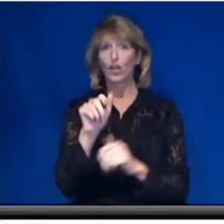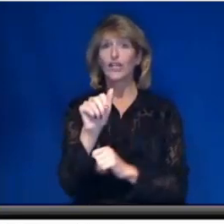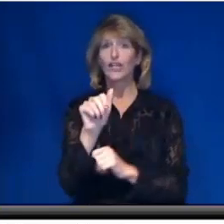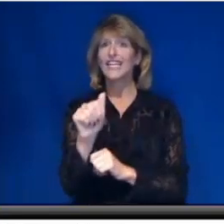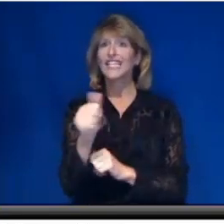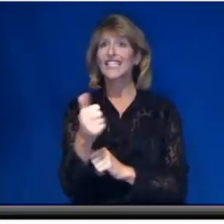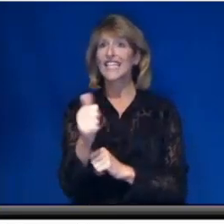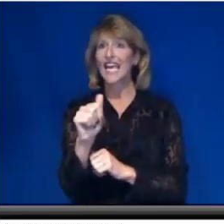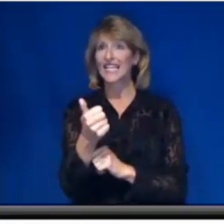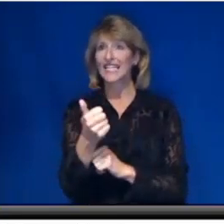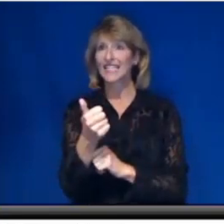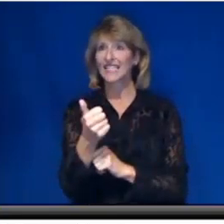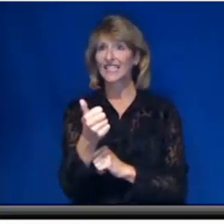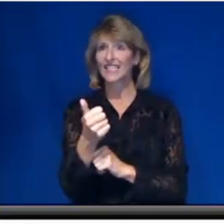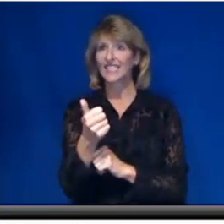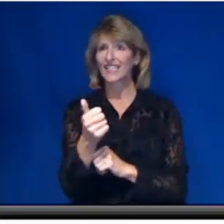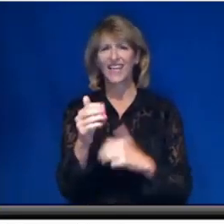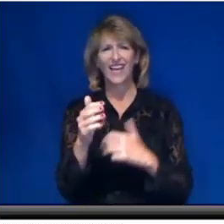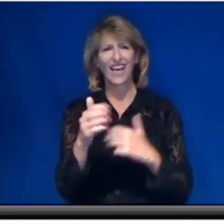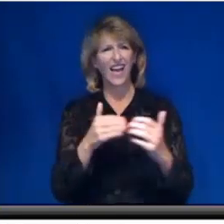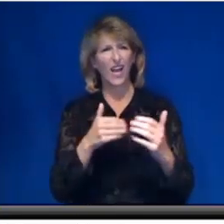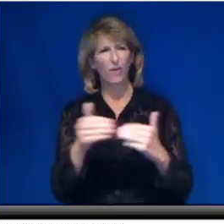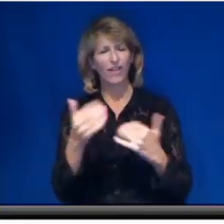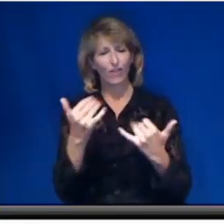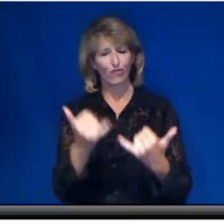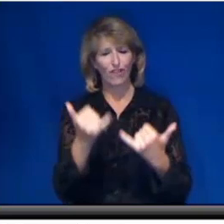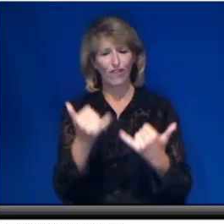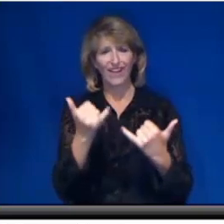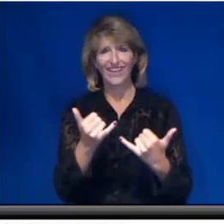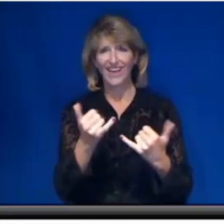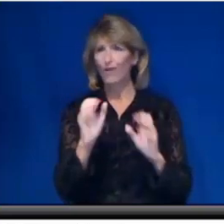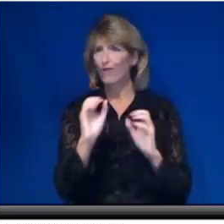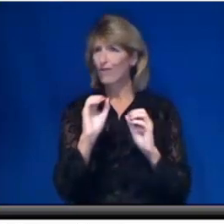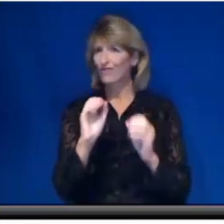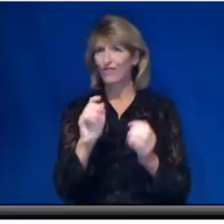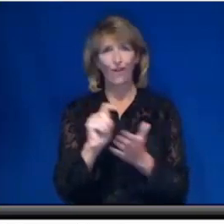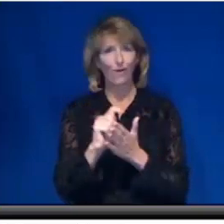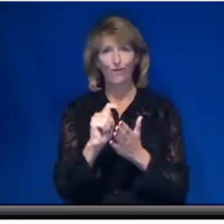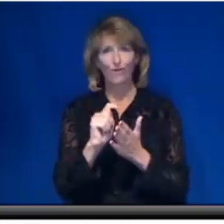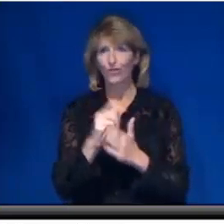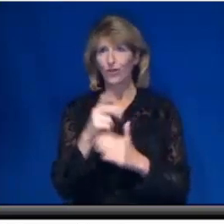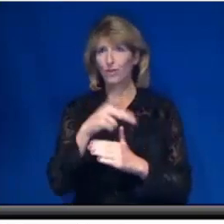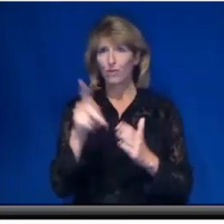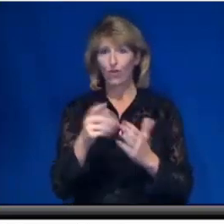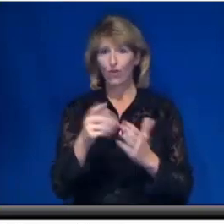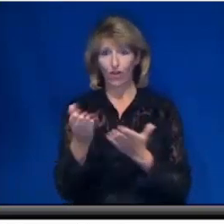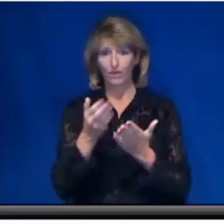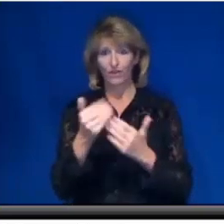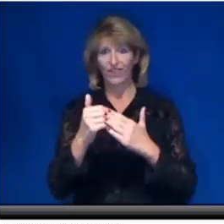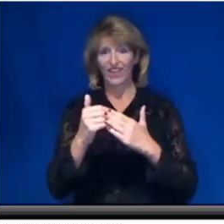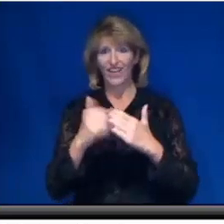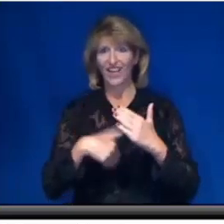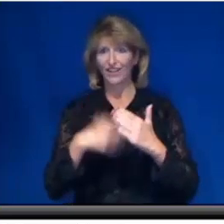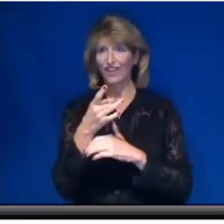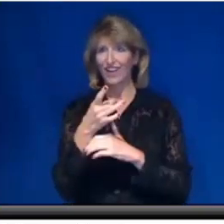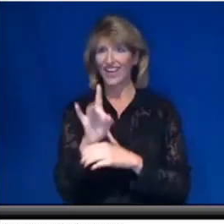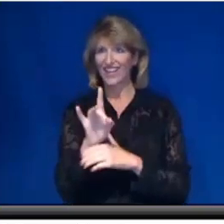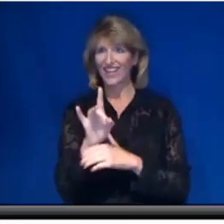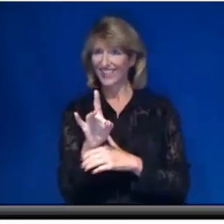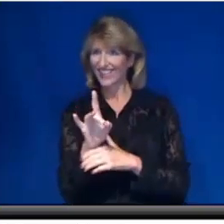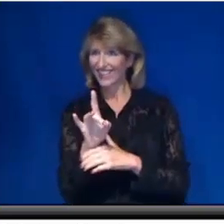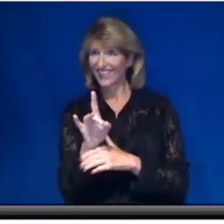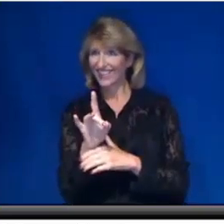deaf individuals, they report that they started using at the age of 10. However, right now there are no